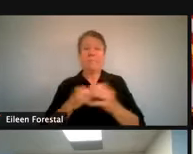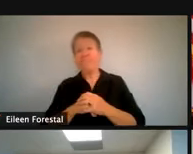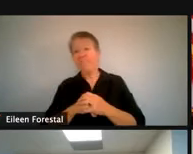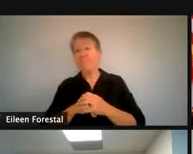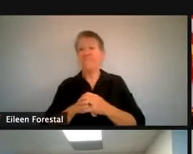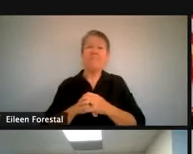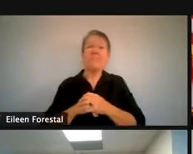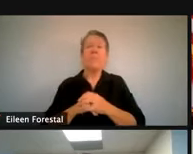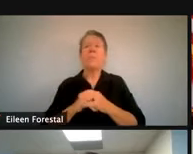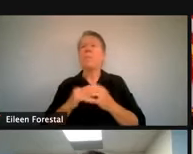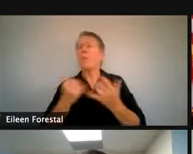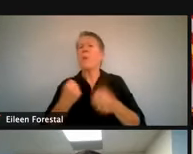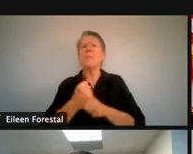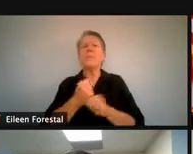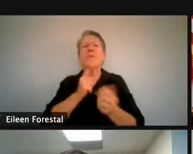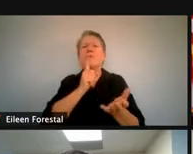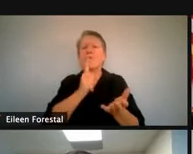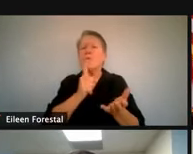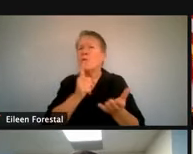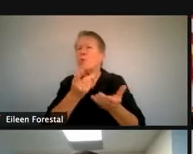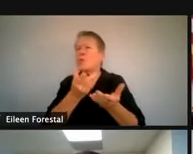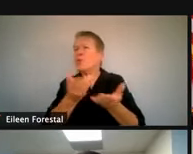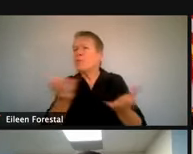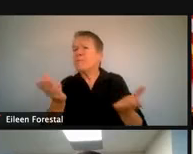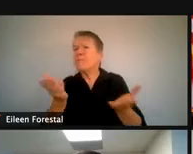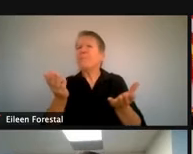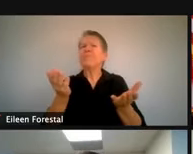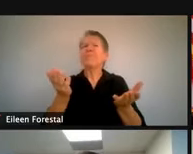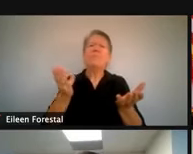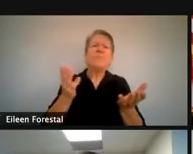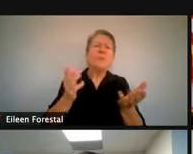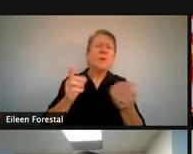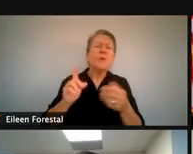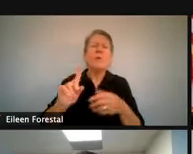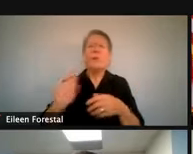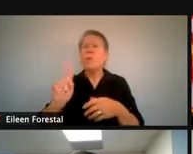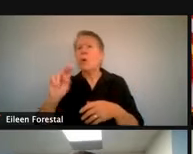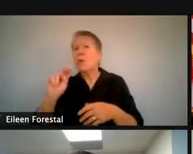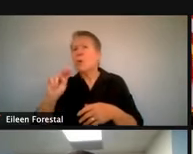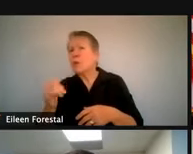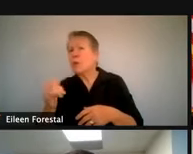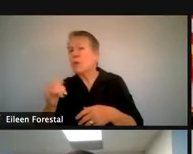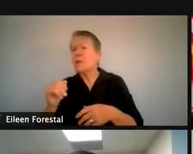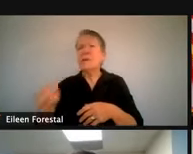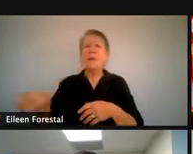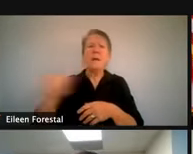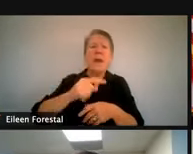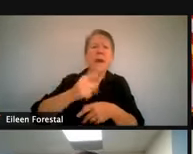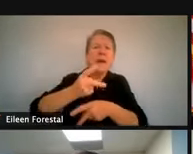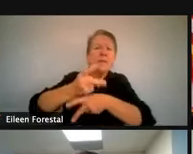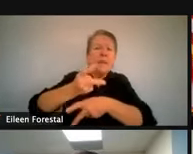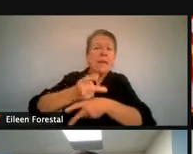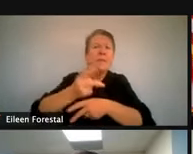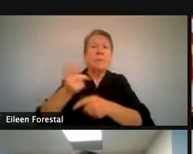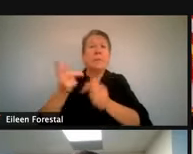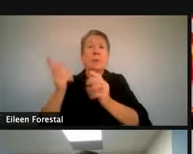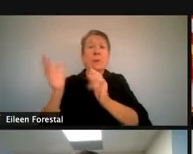sure that those areas, we batten down the hatches on those, because those wind gusts, especially along the coast